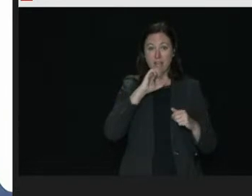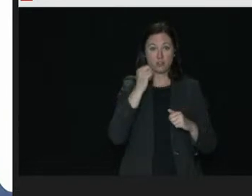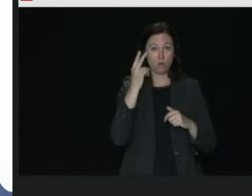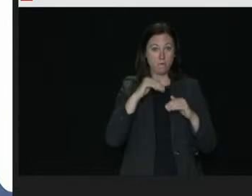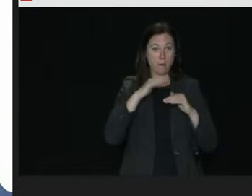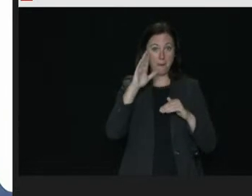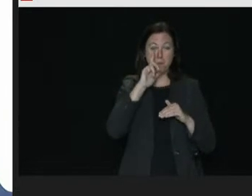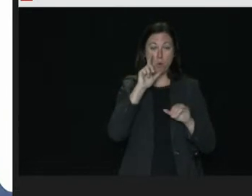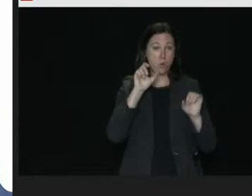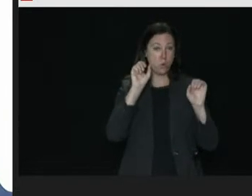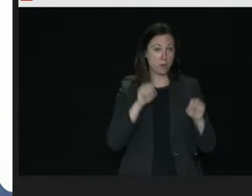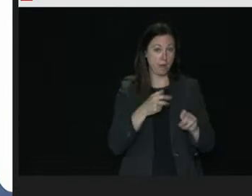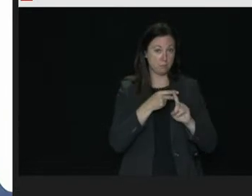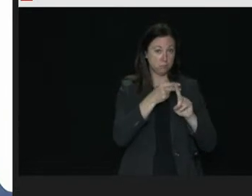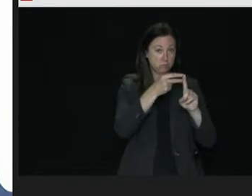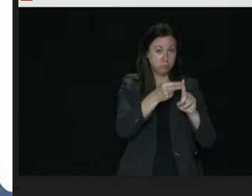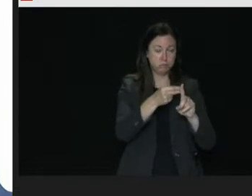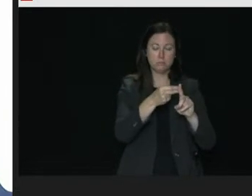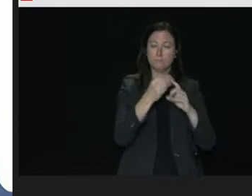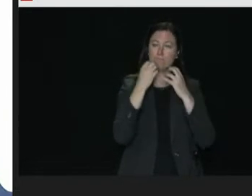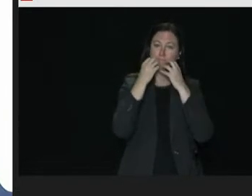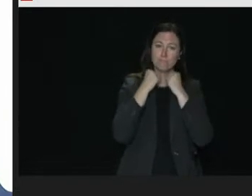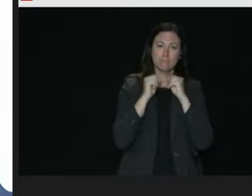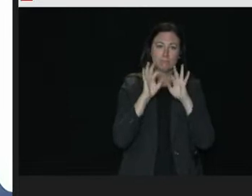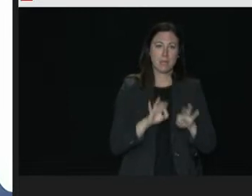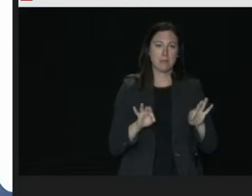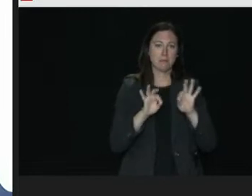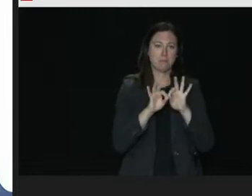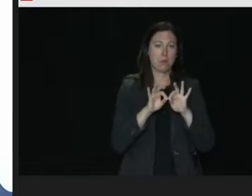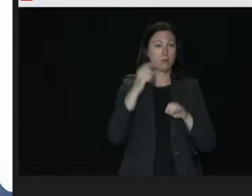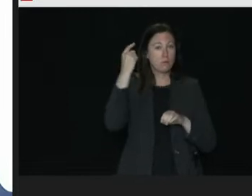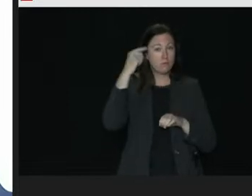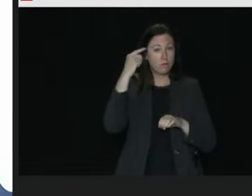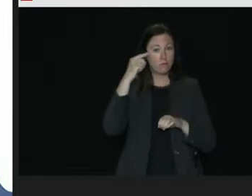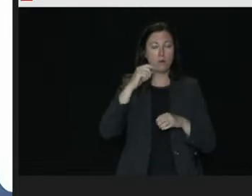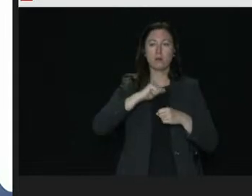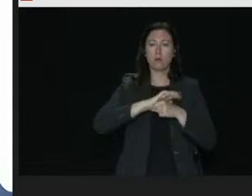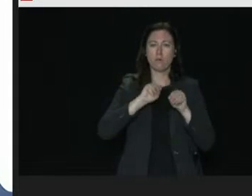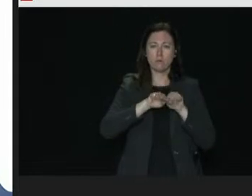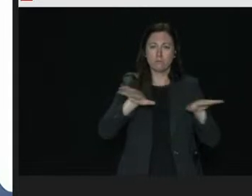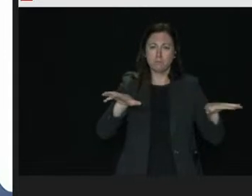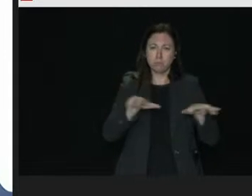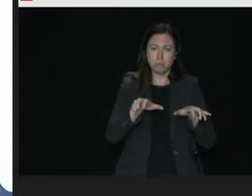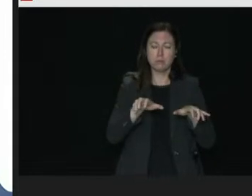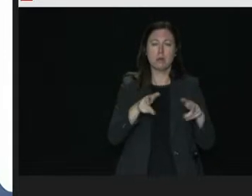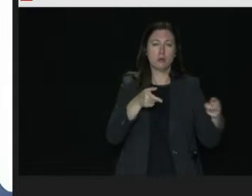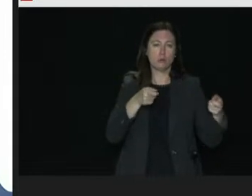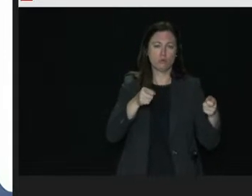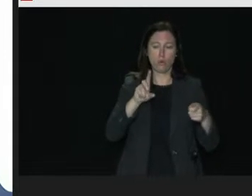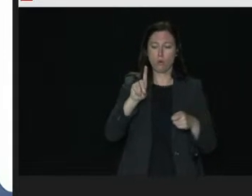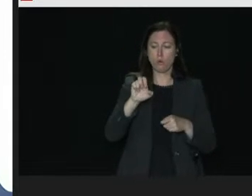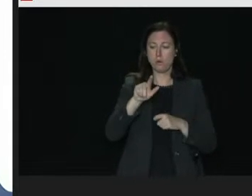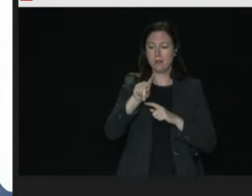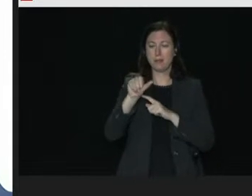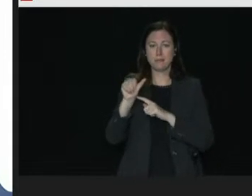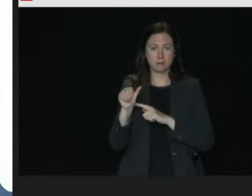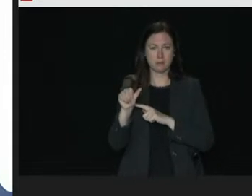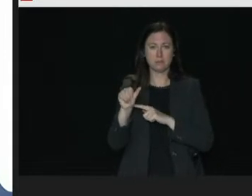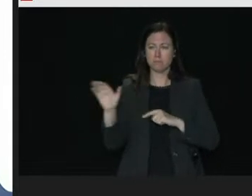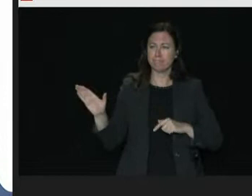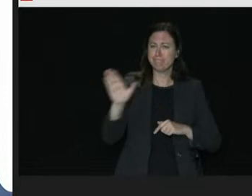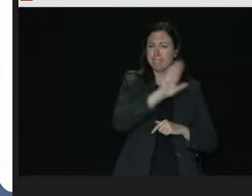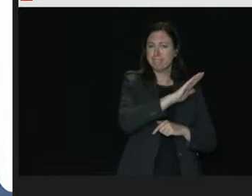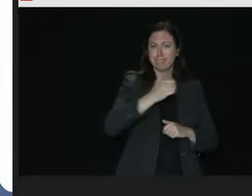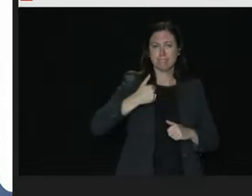all areas is crucial to reducing the impact and severity of the Delta-driven wave in communities across the